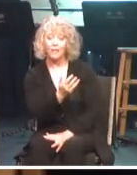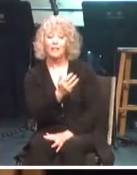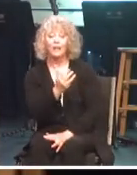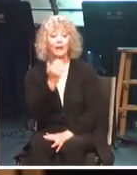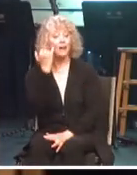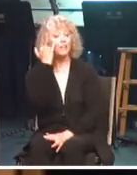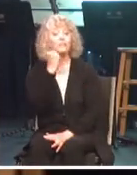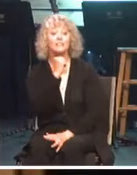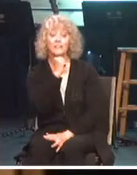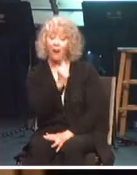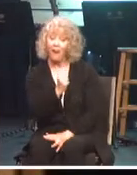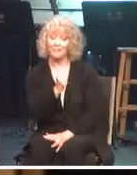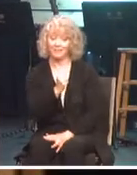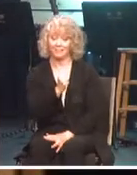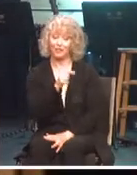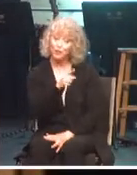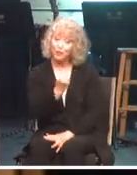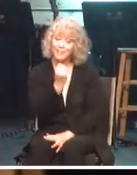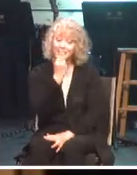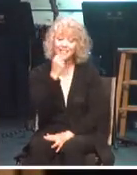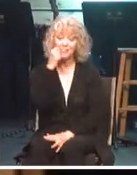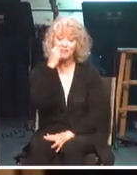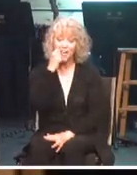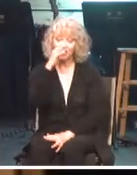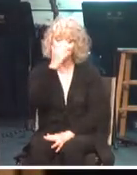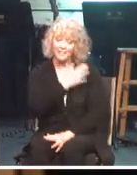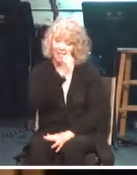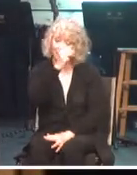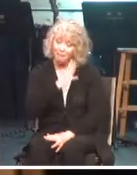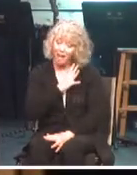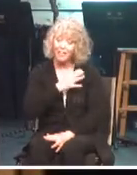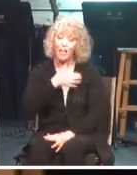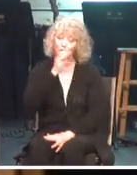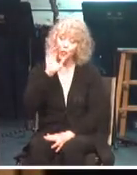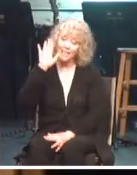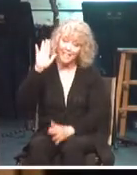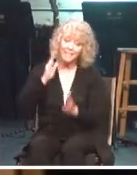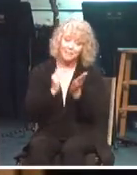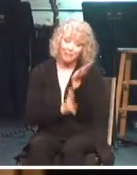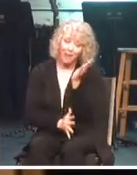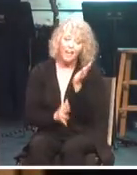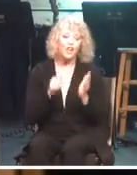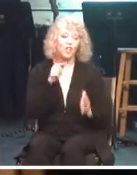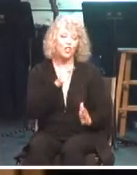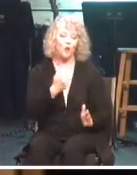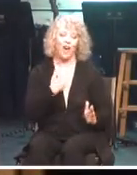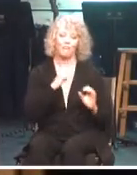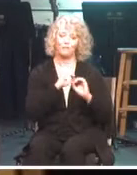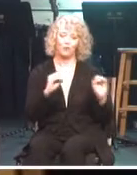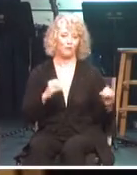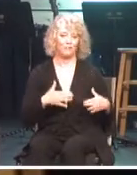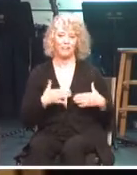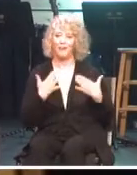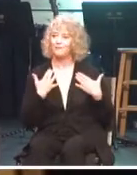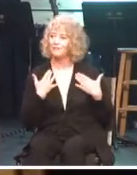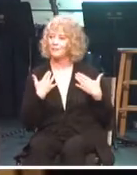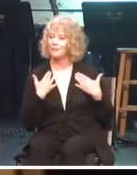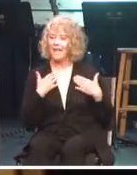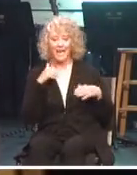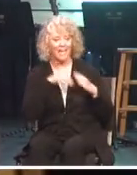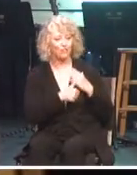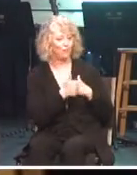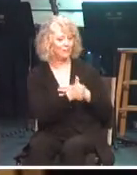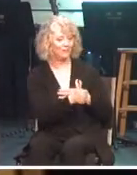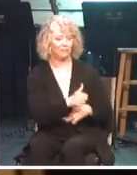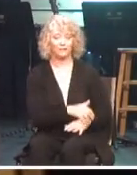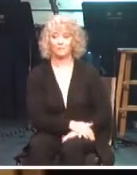unless you eat the flesh of the Son of Man and drink his blood, you have no life in